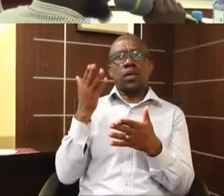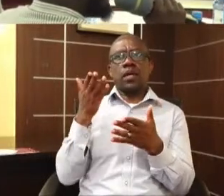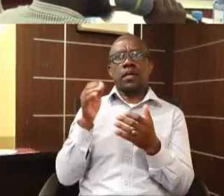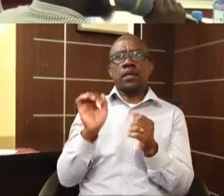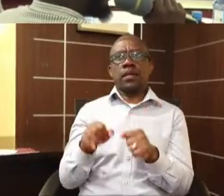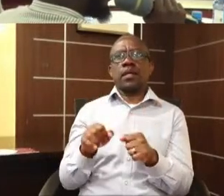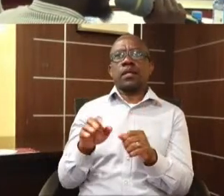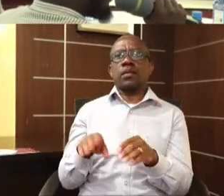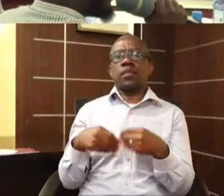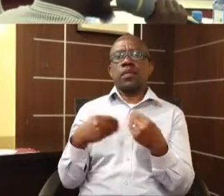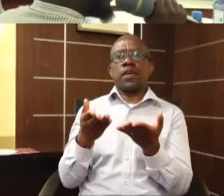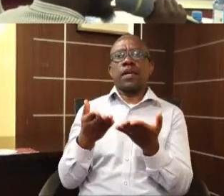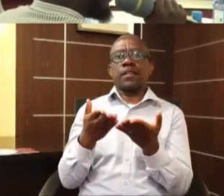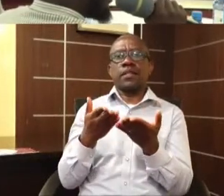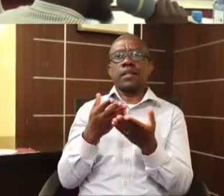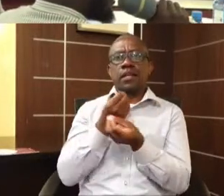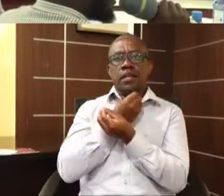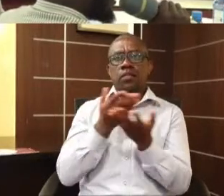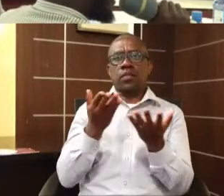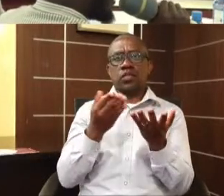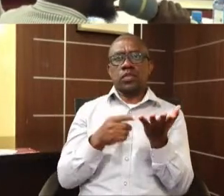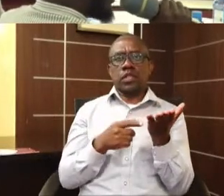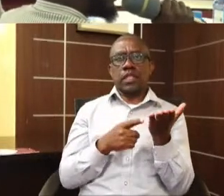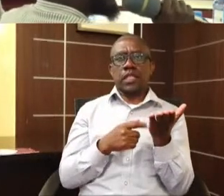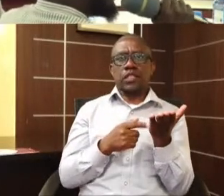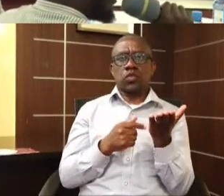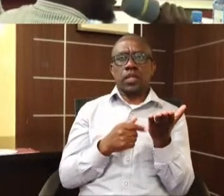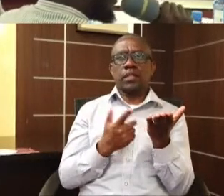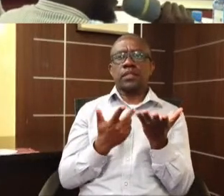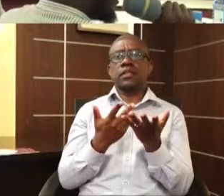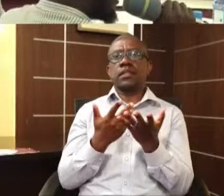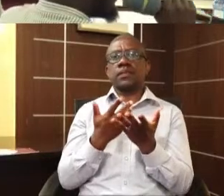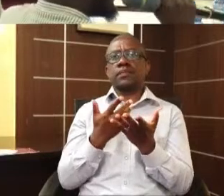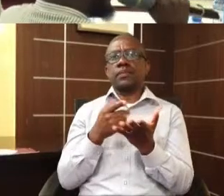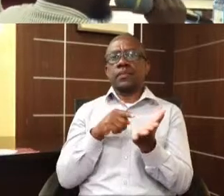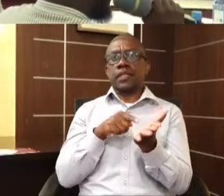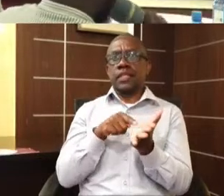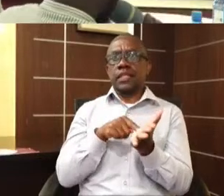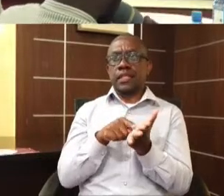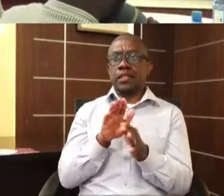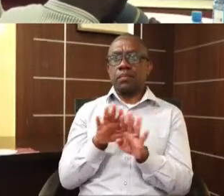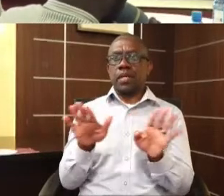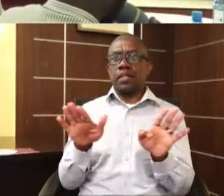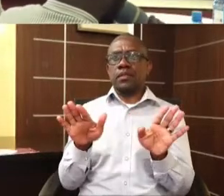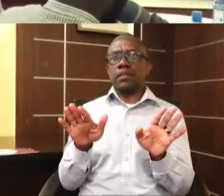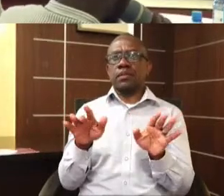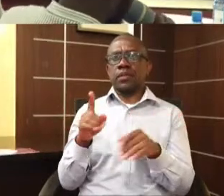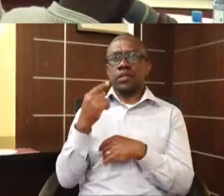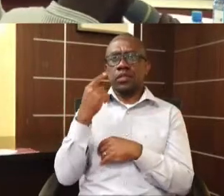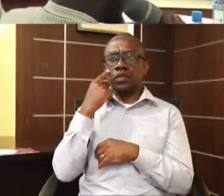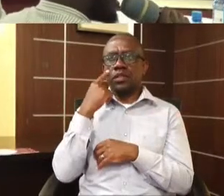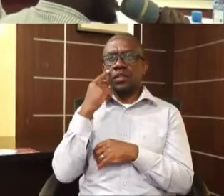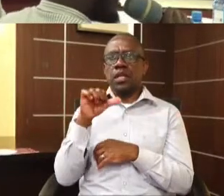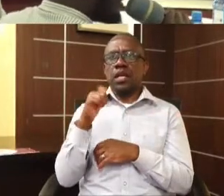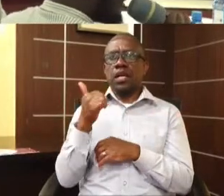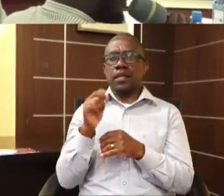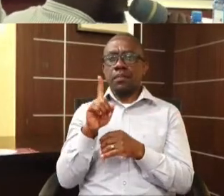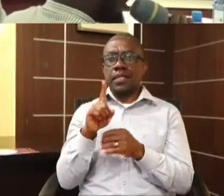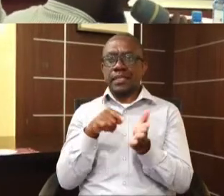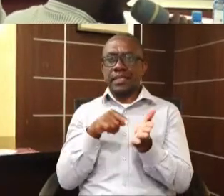provide information in Kiswahili and English, which I think is really, really good. But I think, as you saw last time, the Kiswahili is not